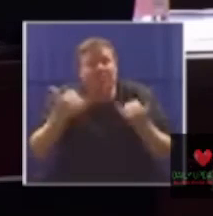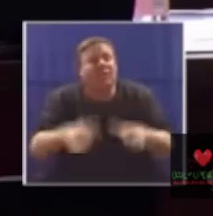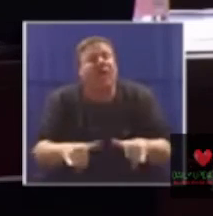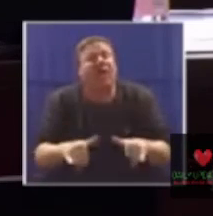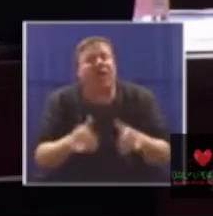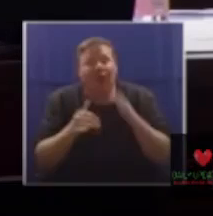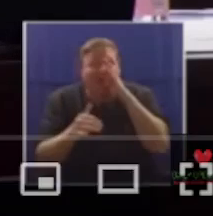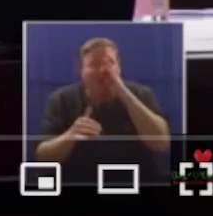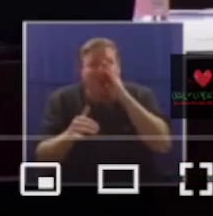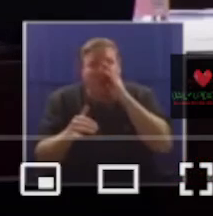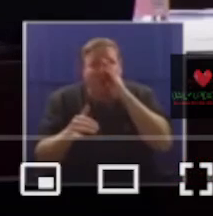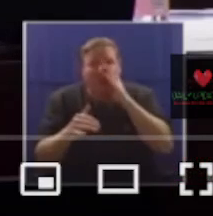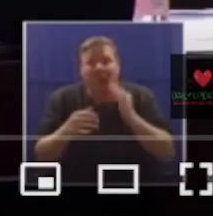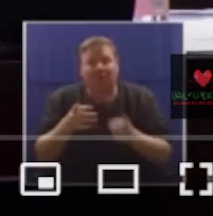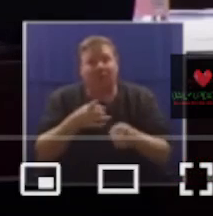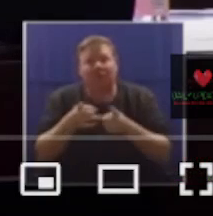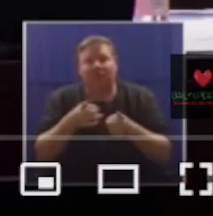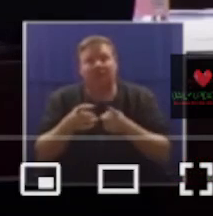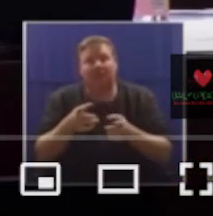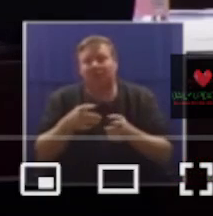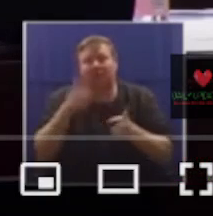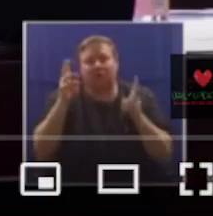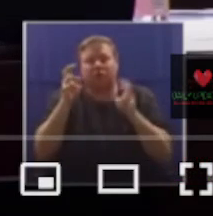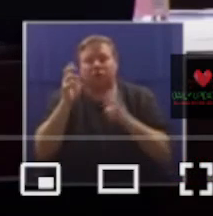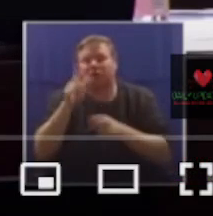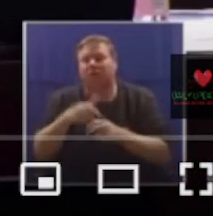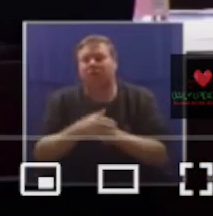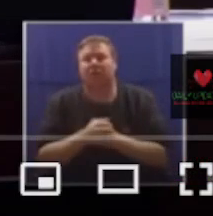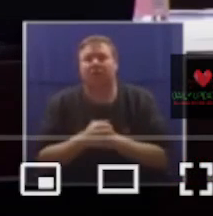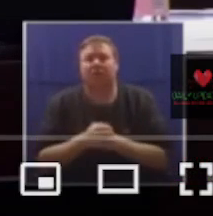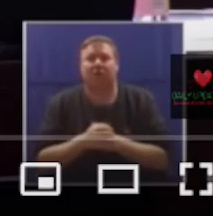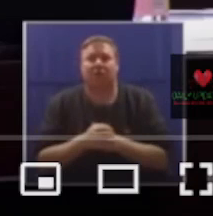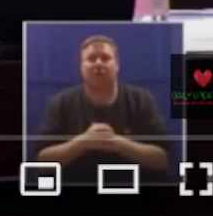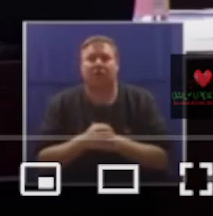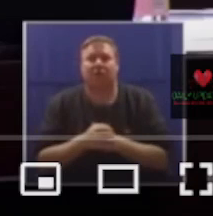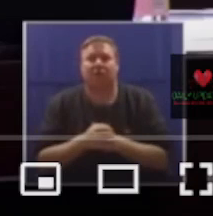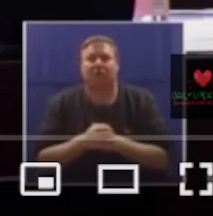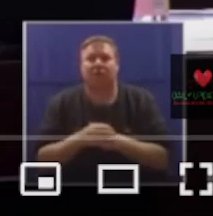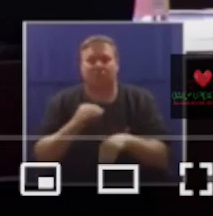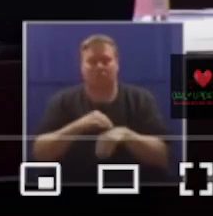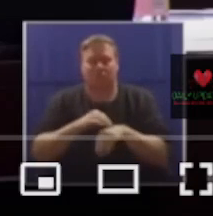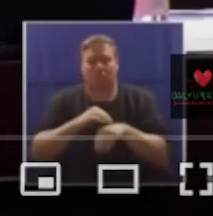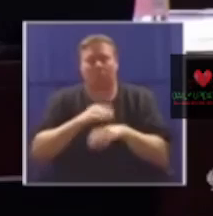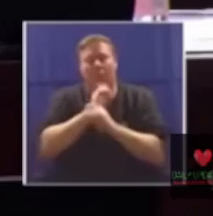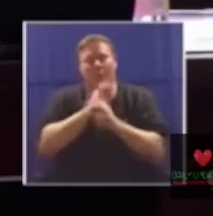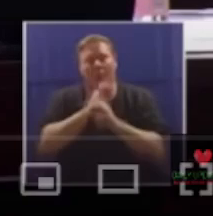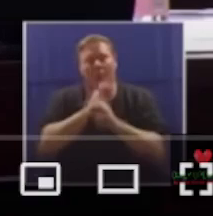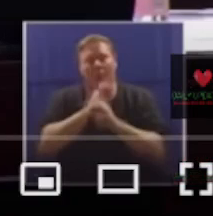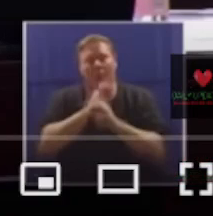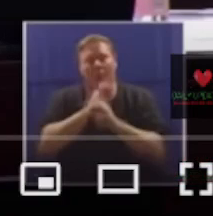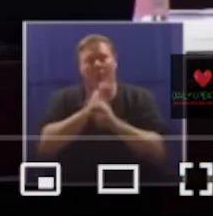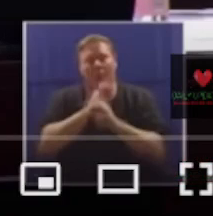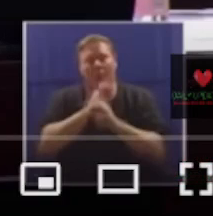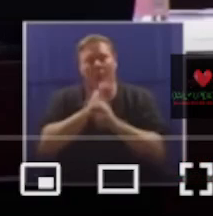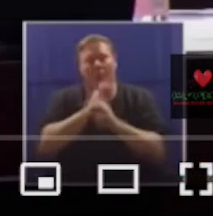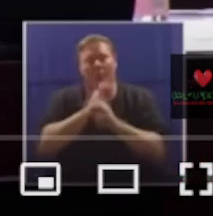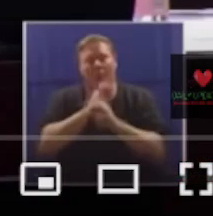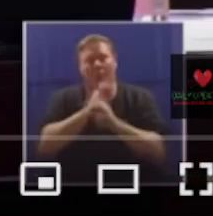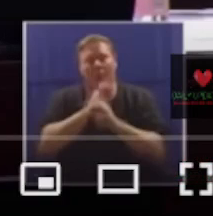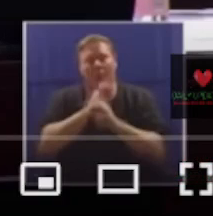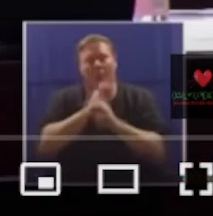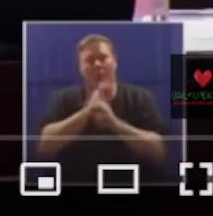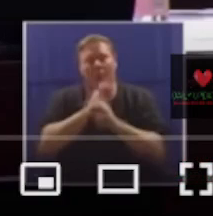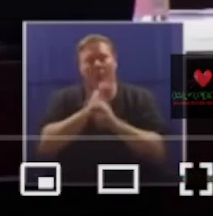So we must have to then deal with all of these issues in a much more comprehensive and clear way. You know,